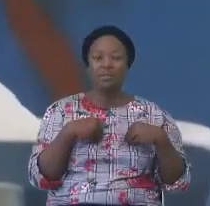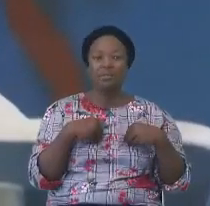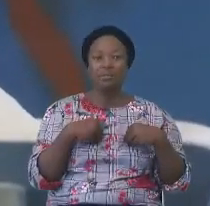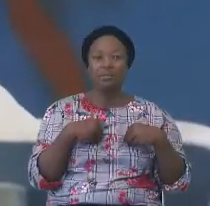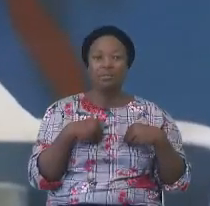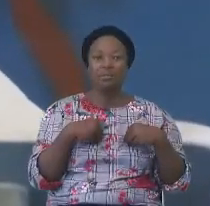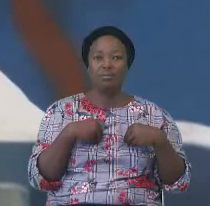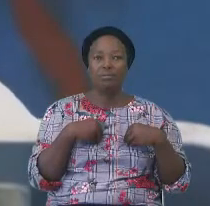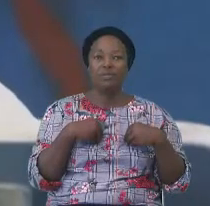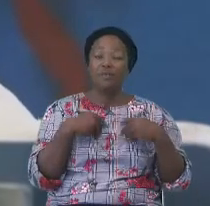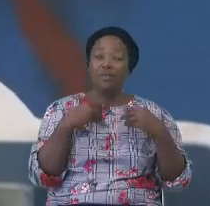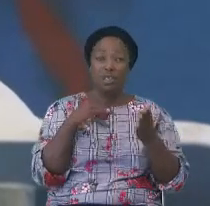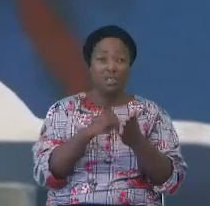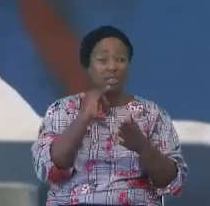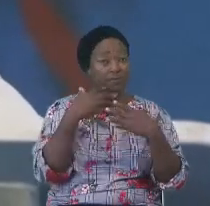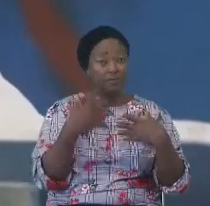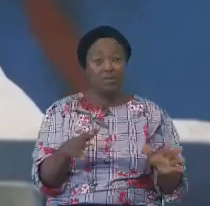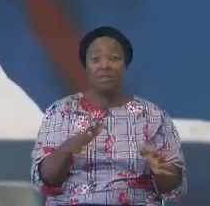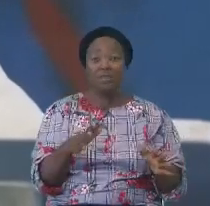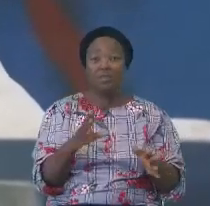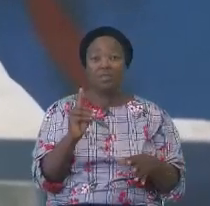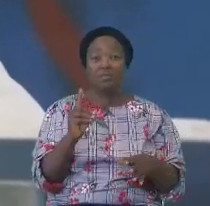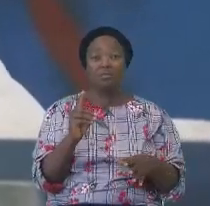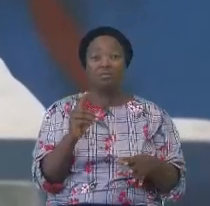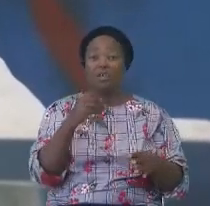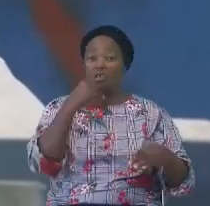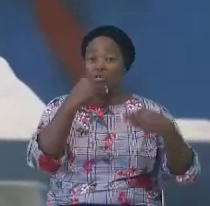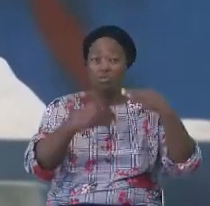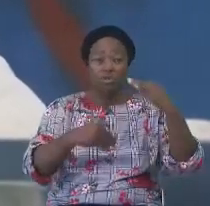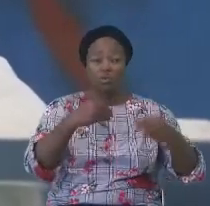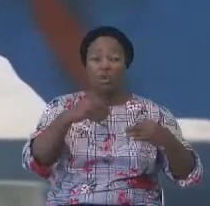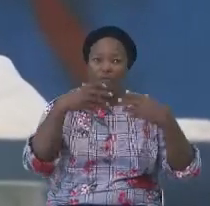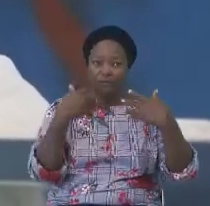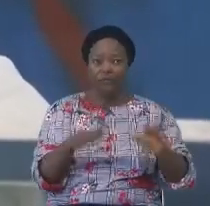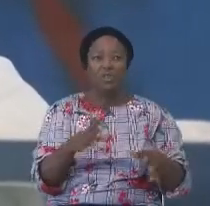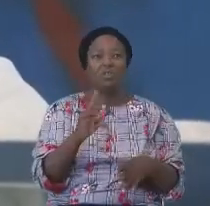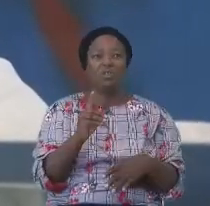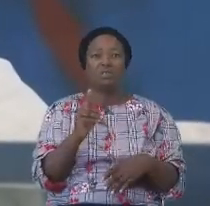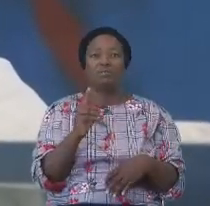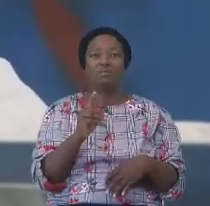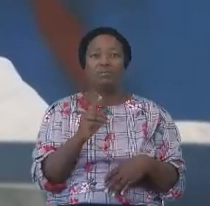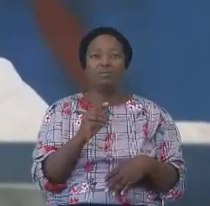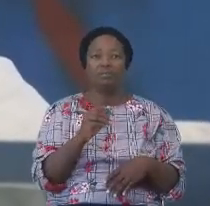And you can tell the Lord, Lord, I accept. It's finished.